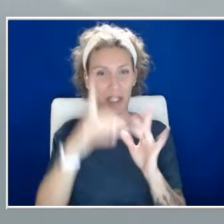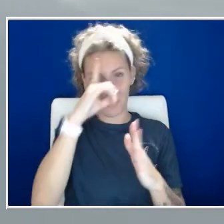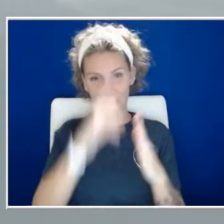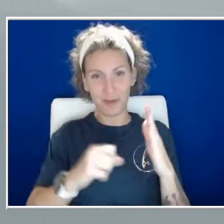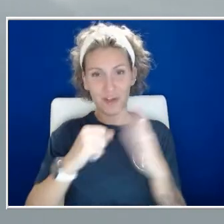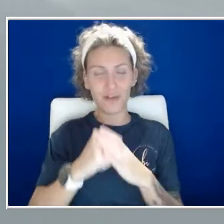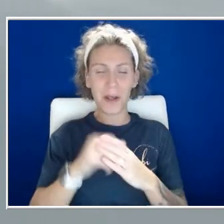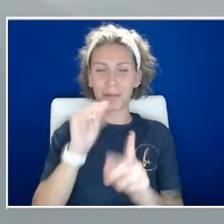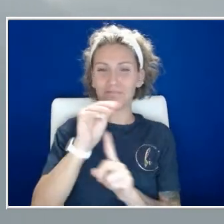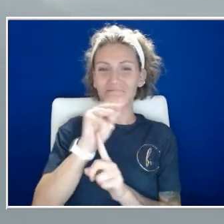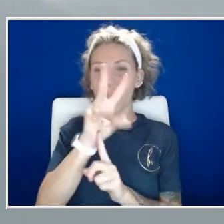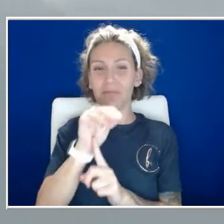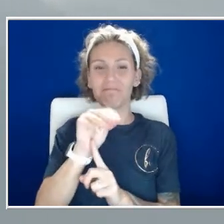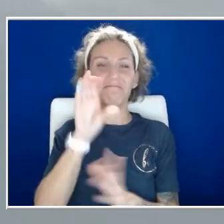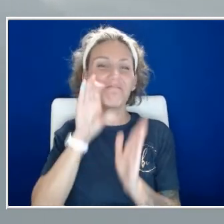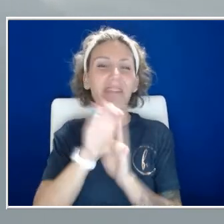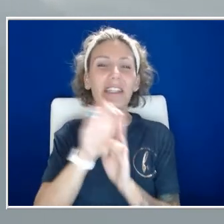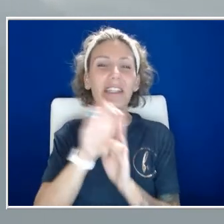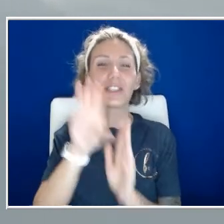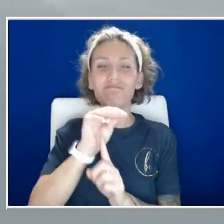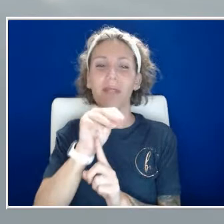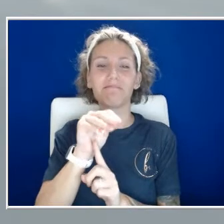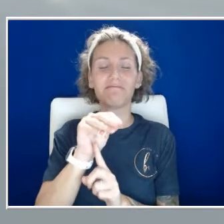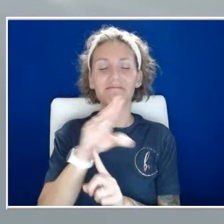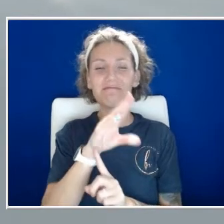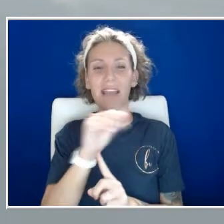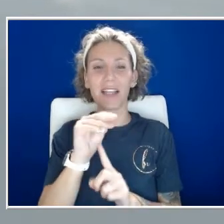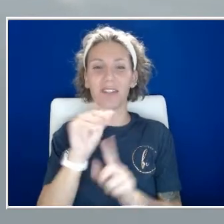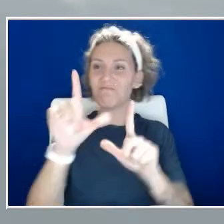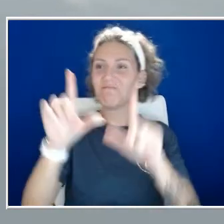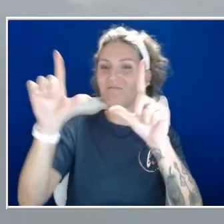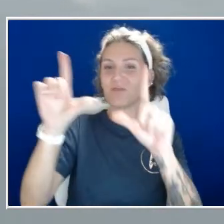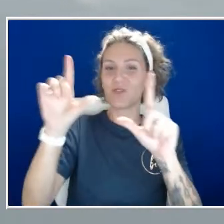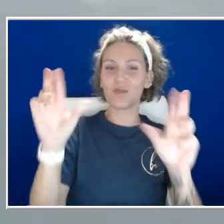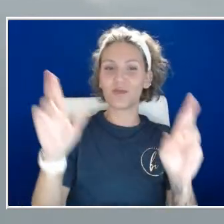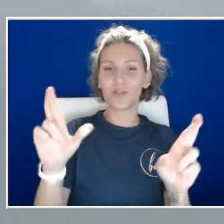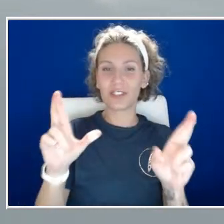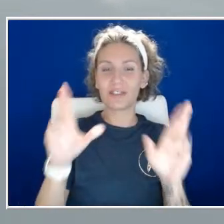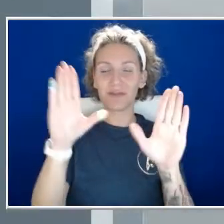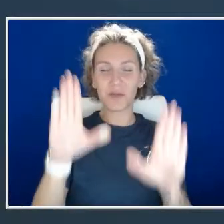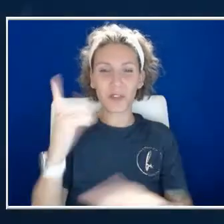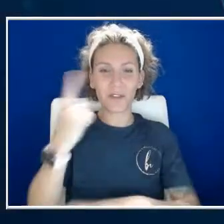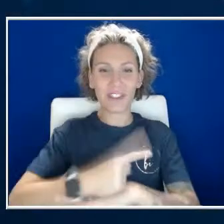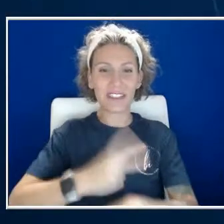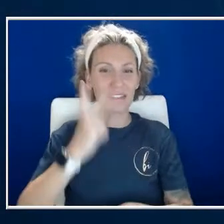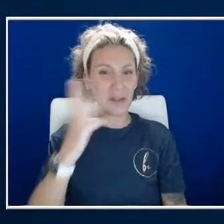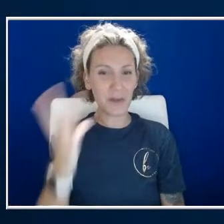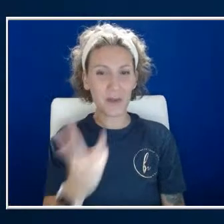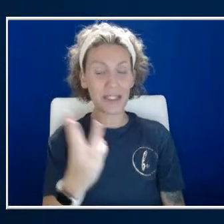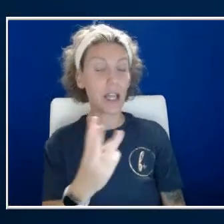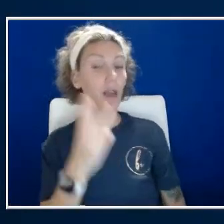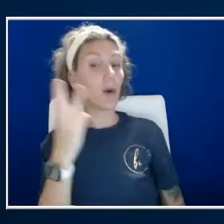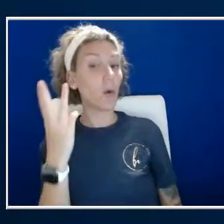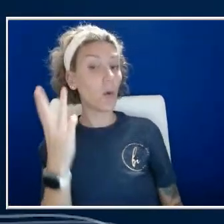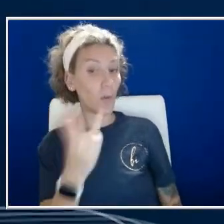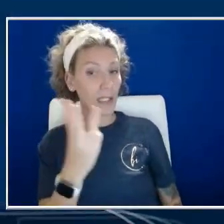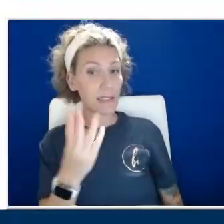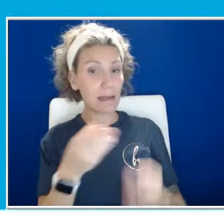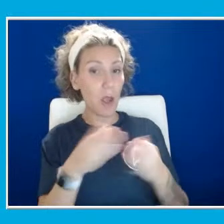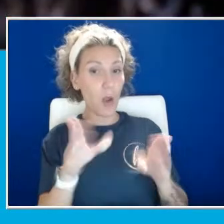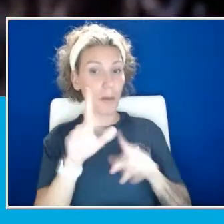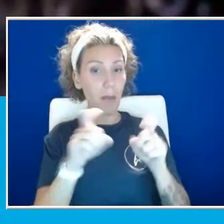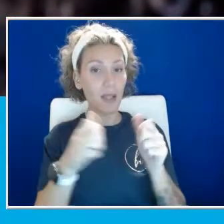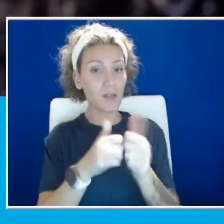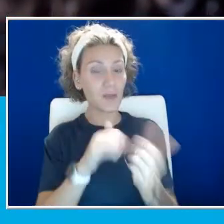at it, put it on your refrigerator. It could save a life. Have a great day. We'll see you back here Wednesday. Coming up Wednesday on Open Mics with Dr.